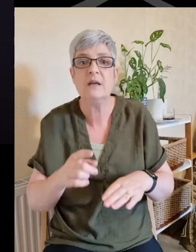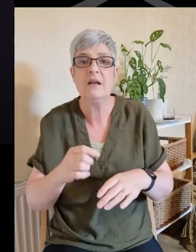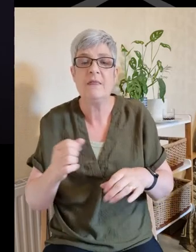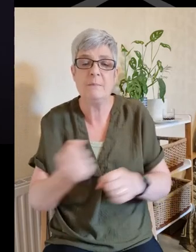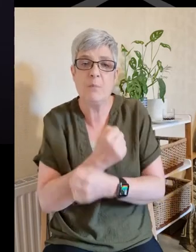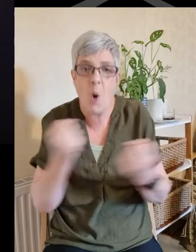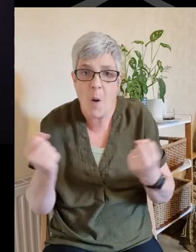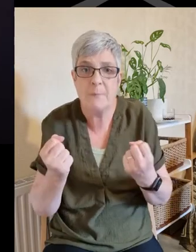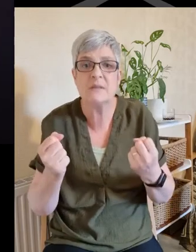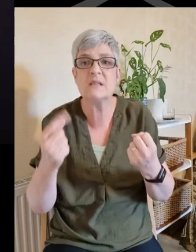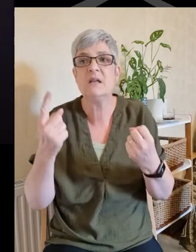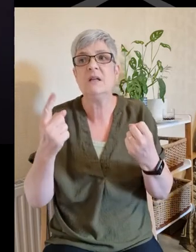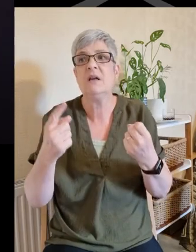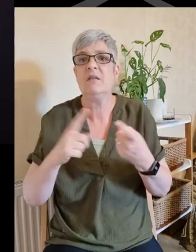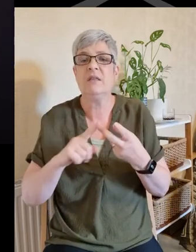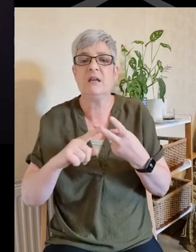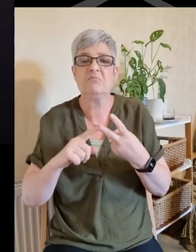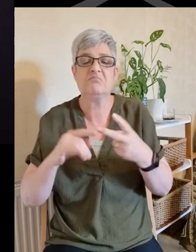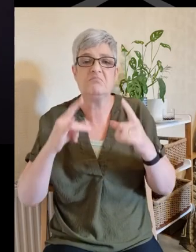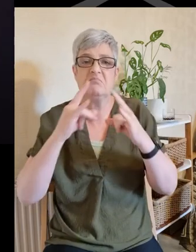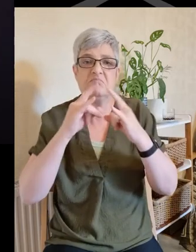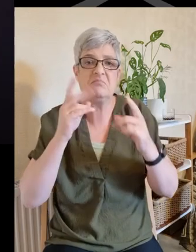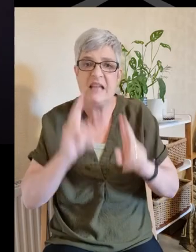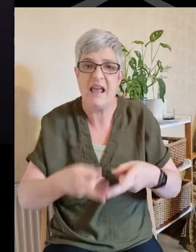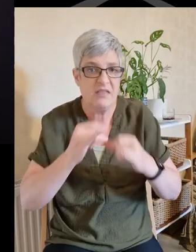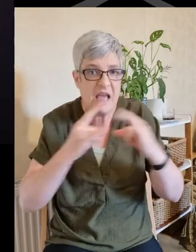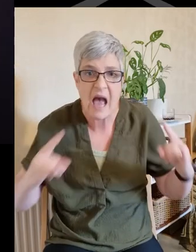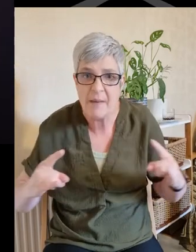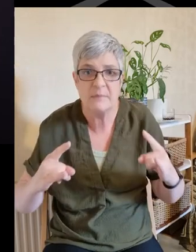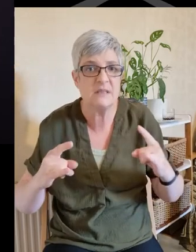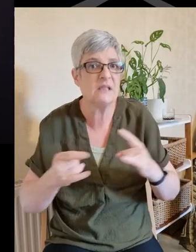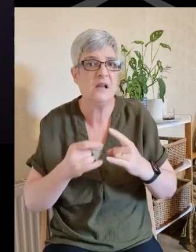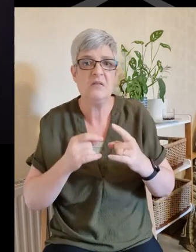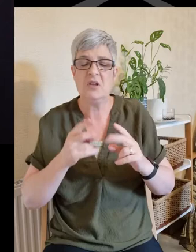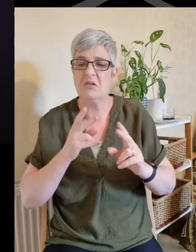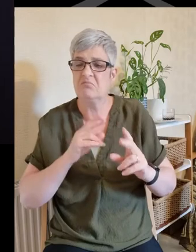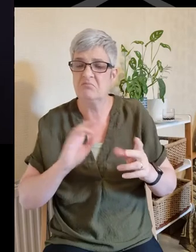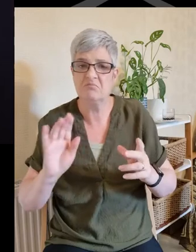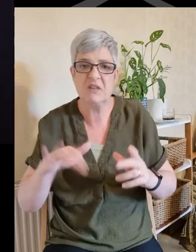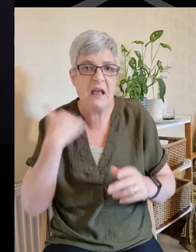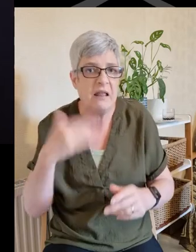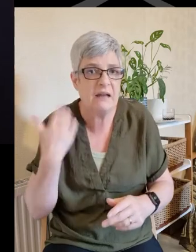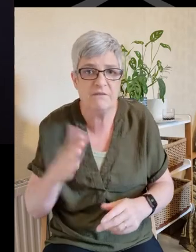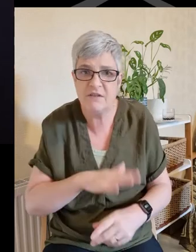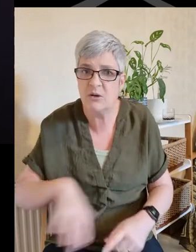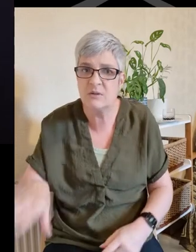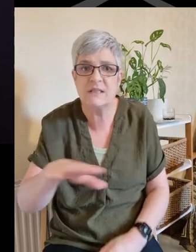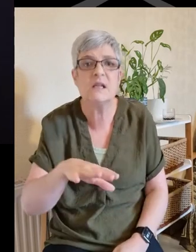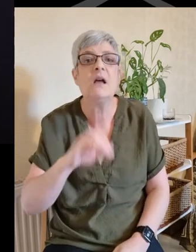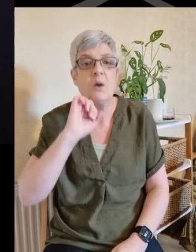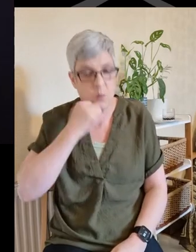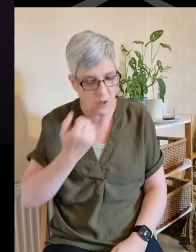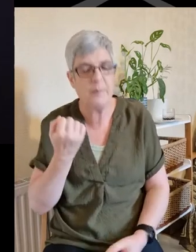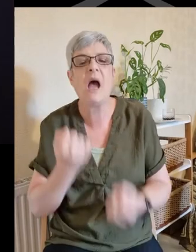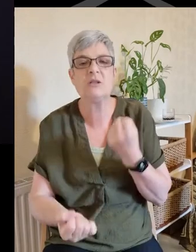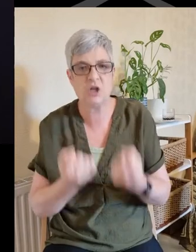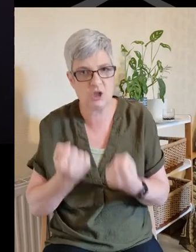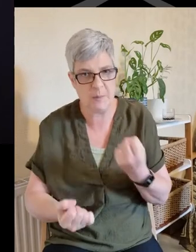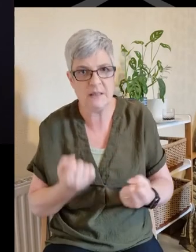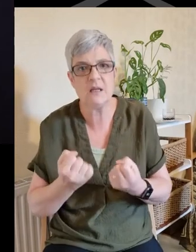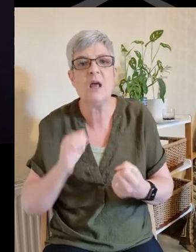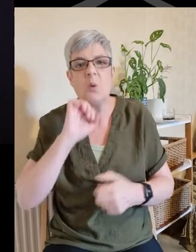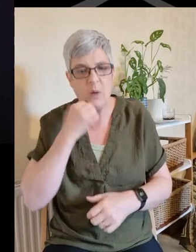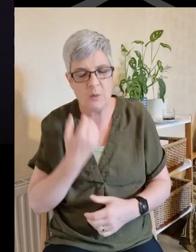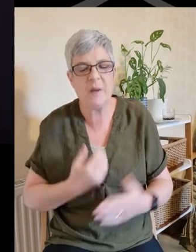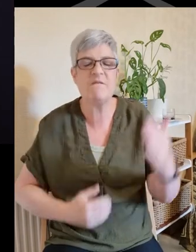the death camps, the killing fields, and so on. There will be a judgment. There will be a time of ultimate justice